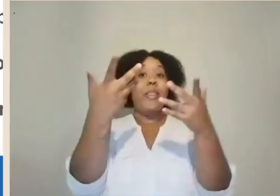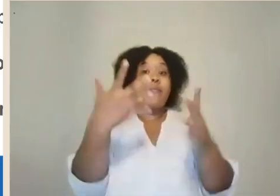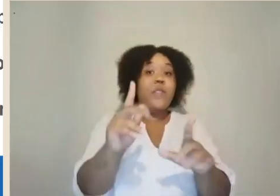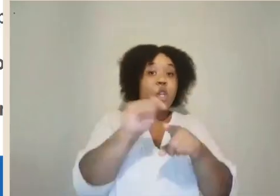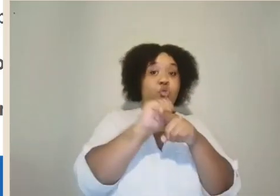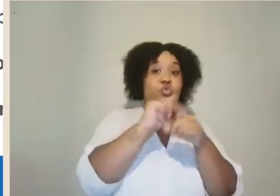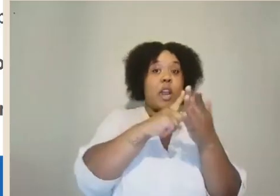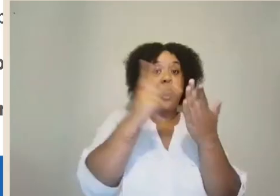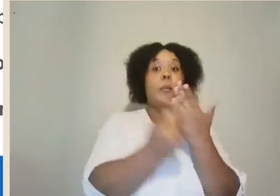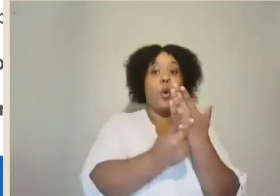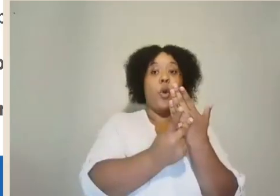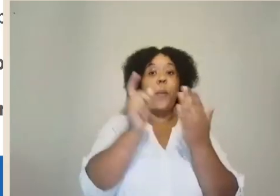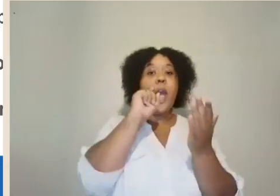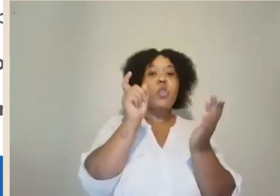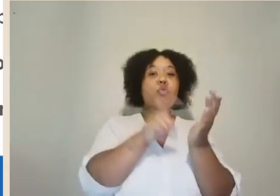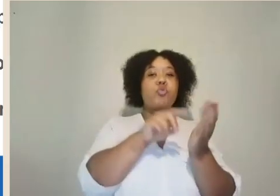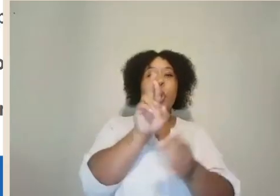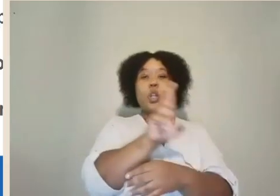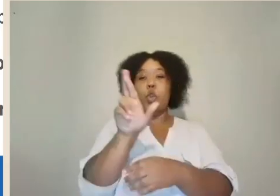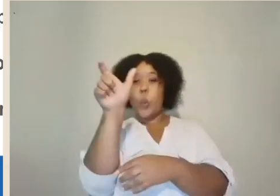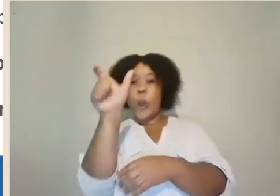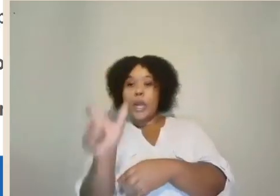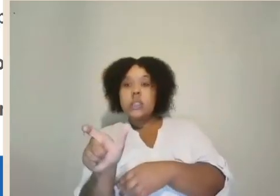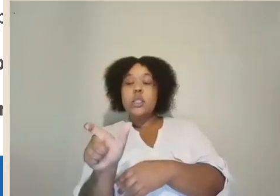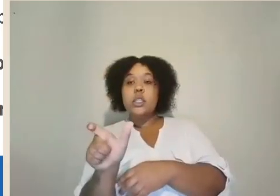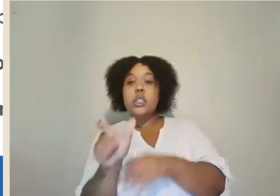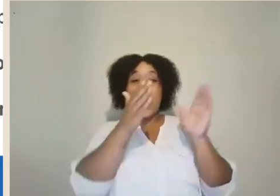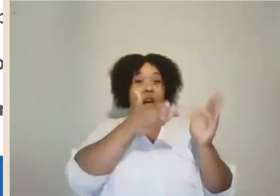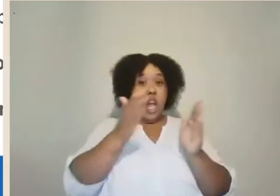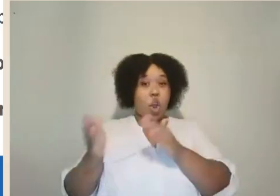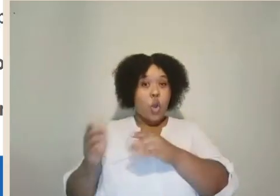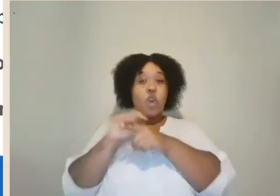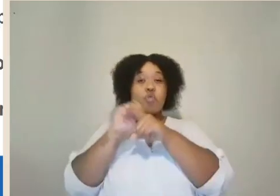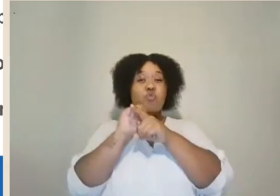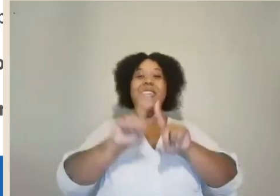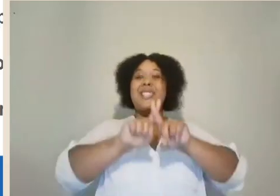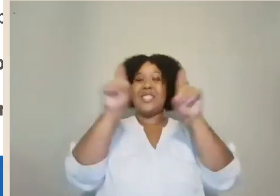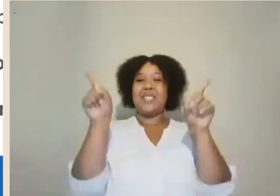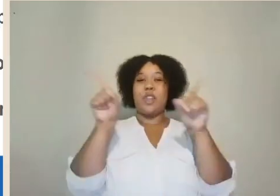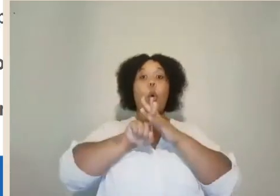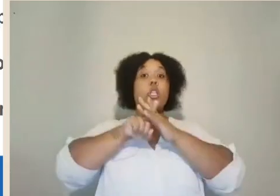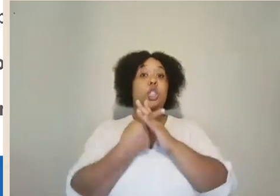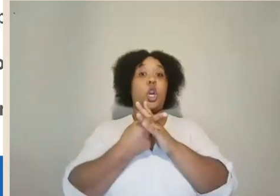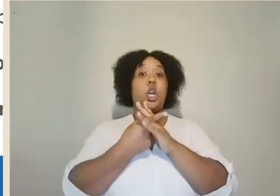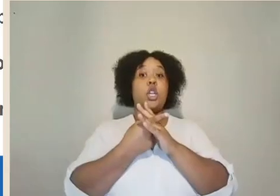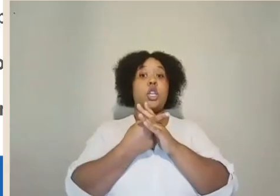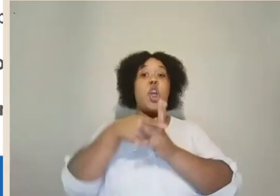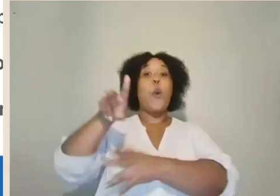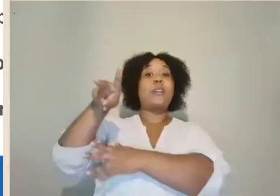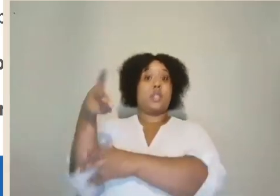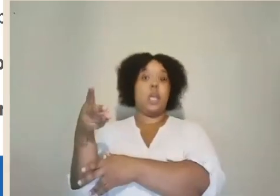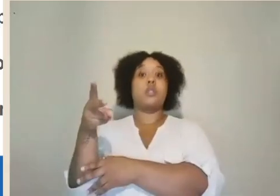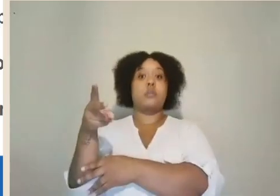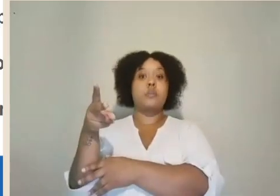here. Notice also on the right side that our order of doing training is different too. We start with module 2 when we do training. And